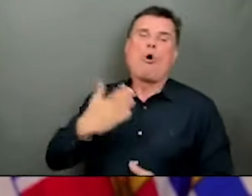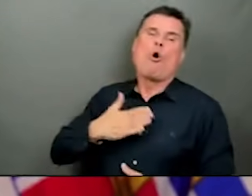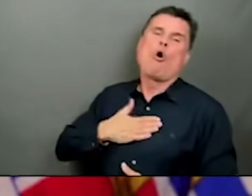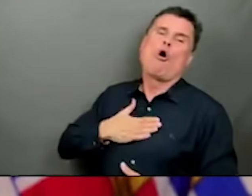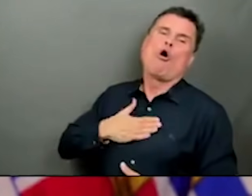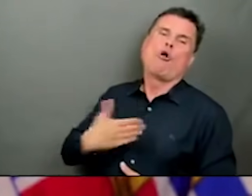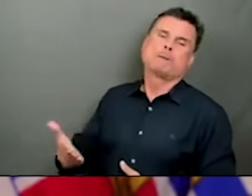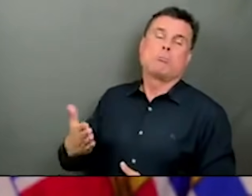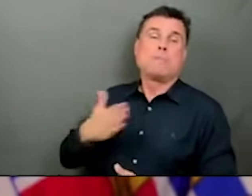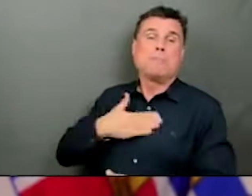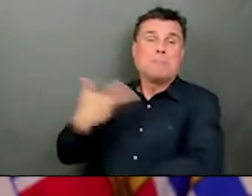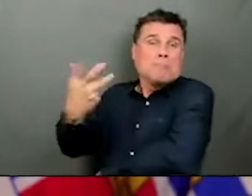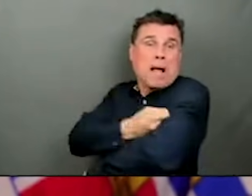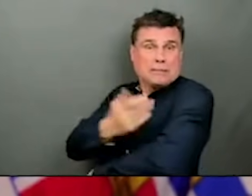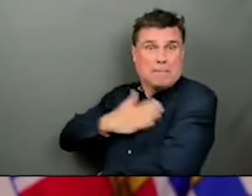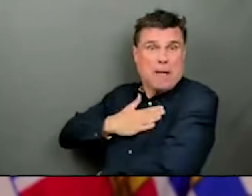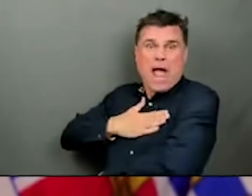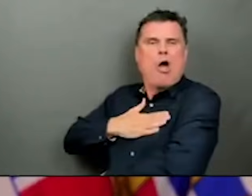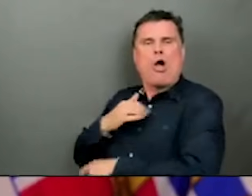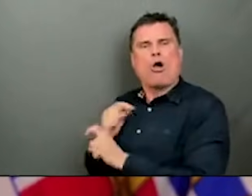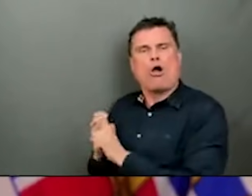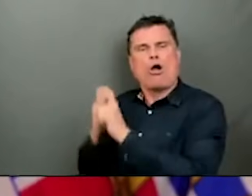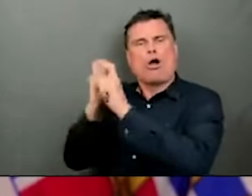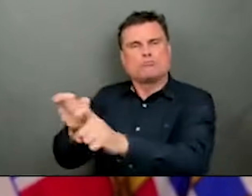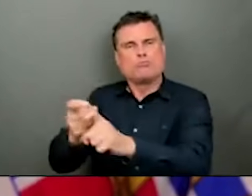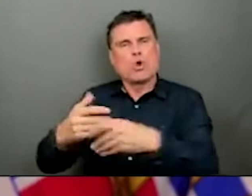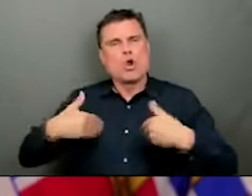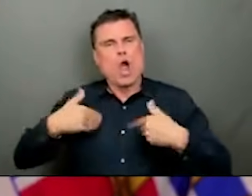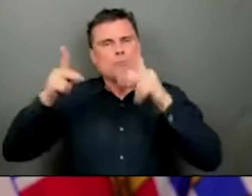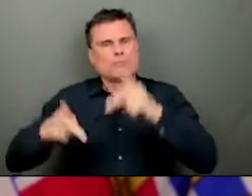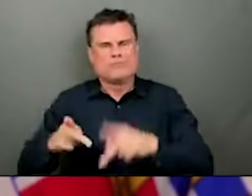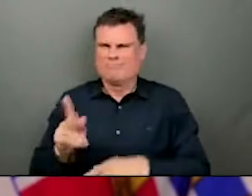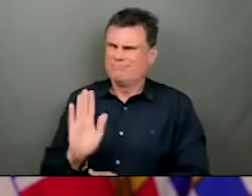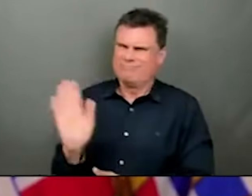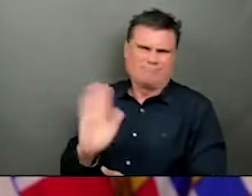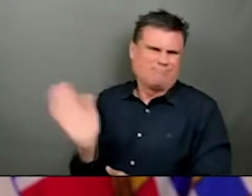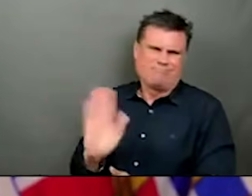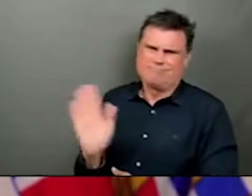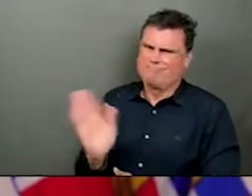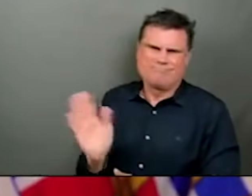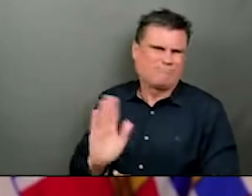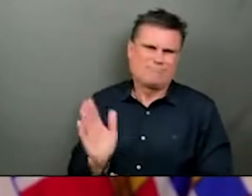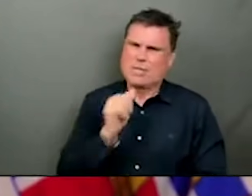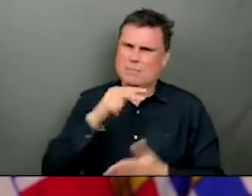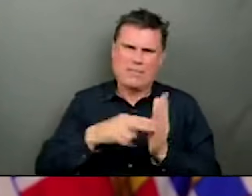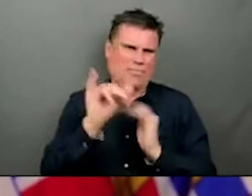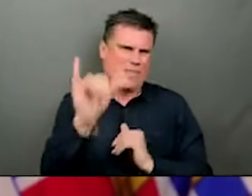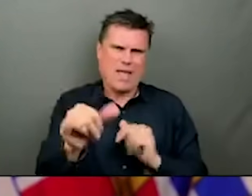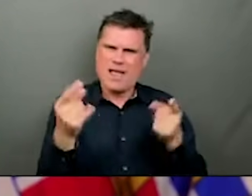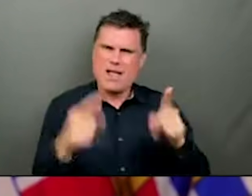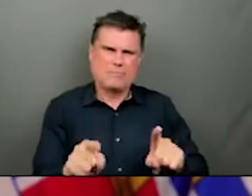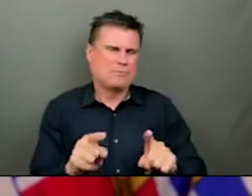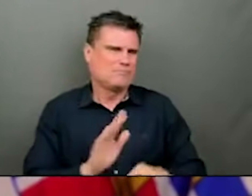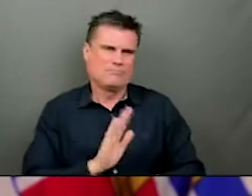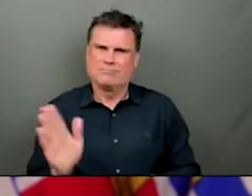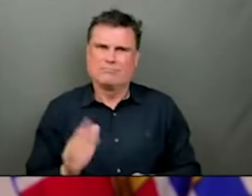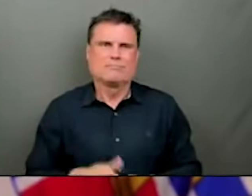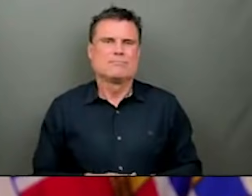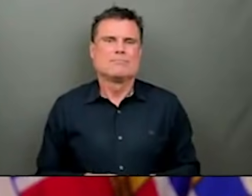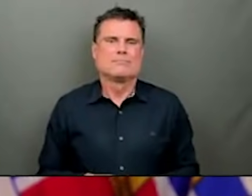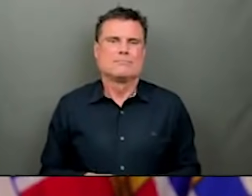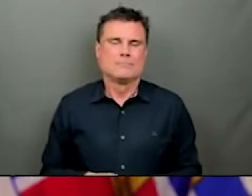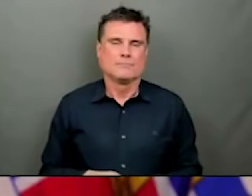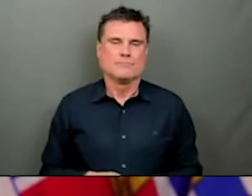we've targeted at younger people who may have to wait longer for the age-based program, is the